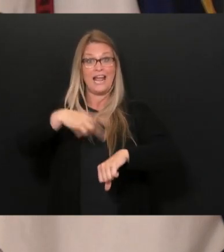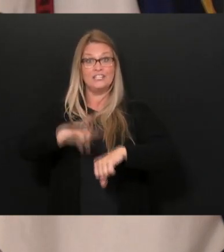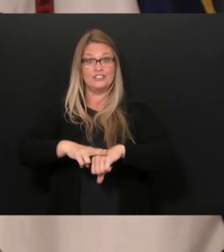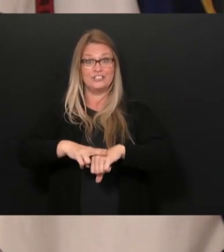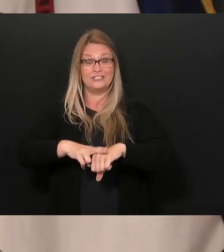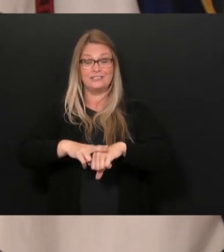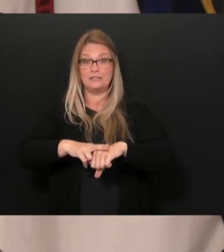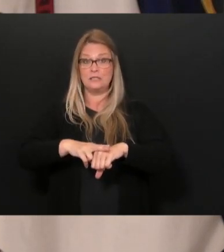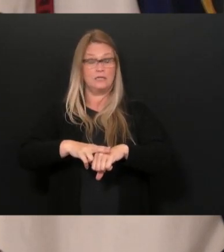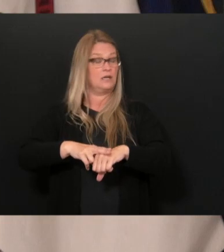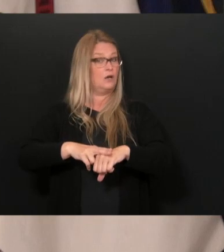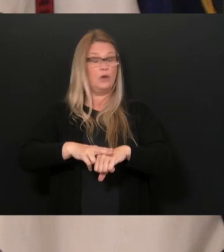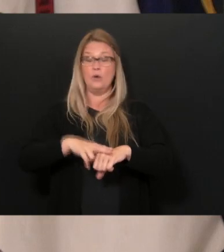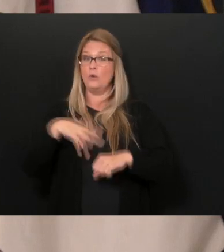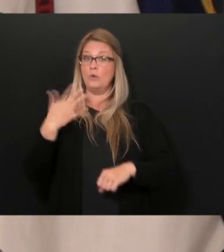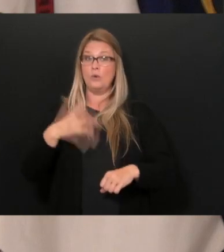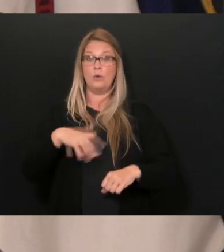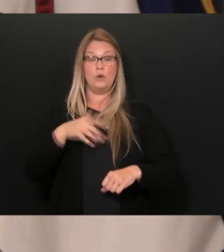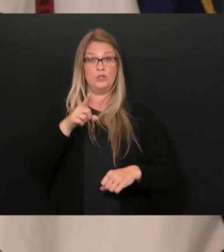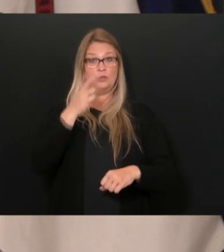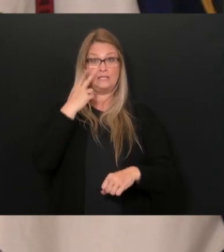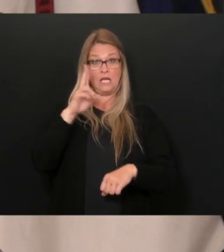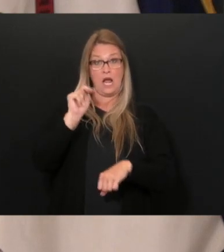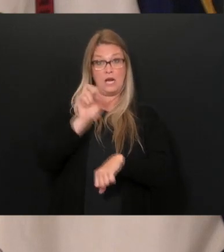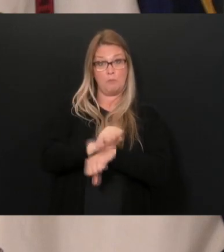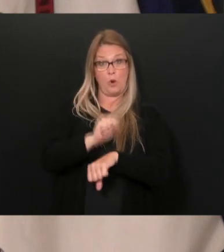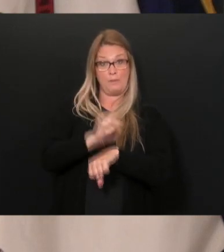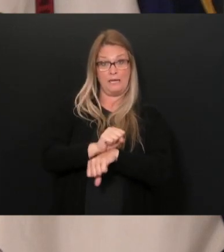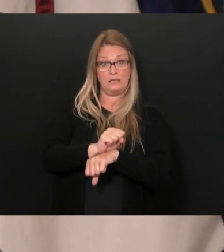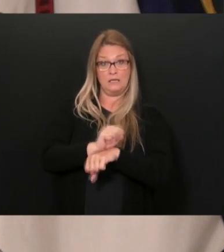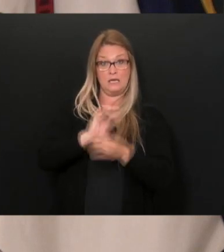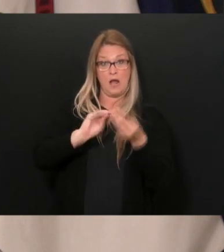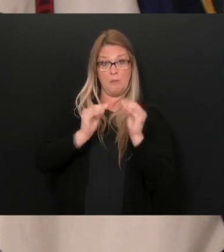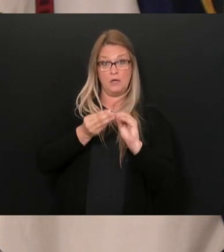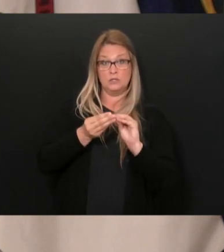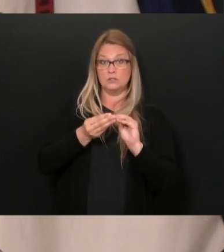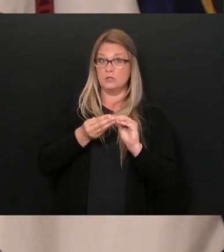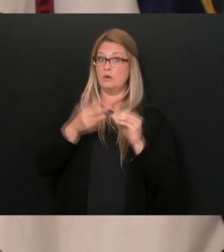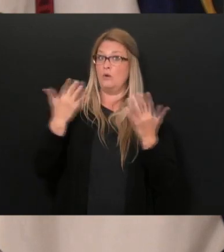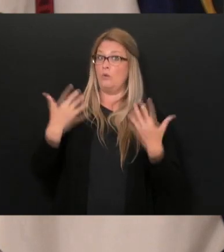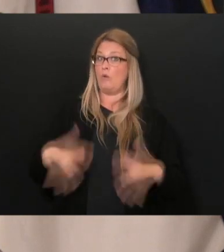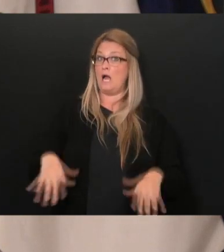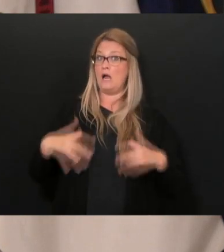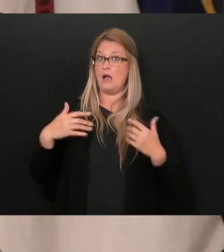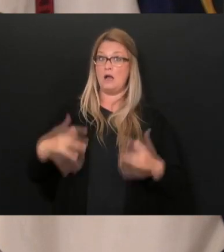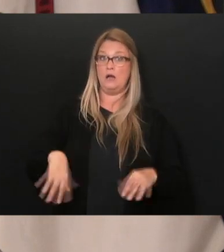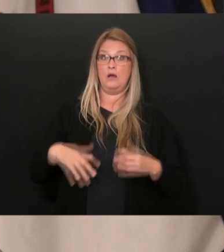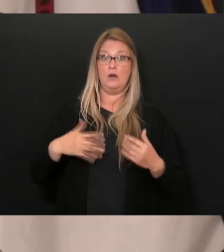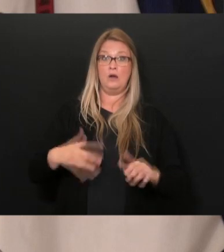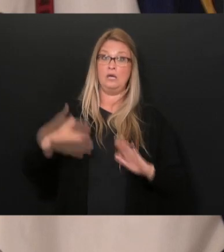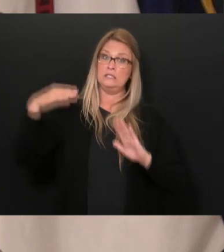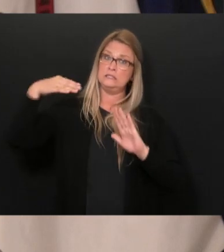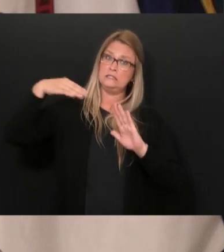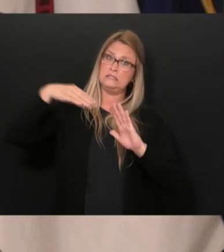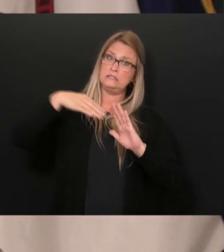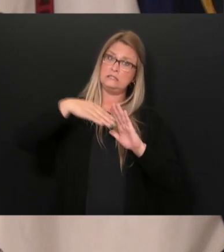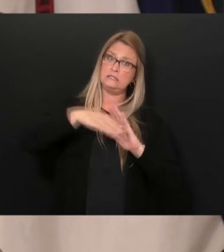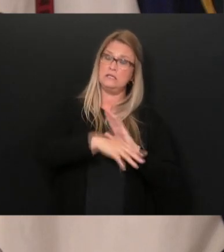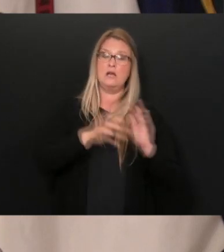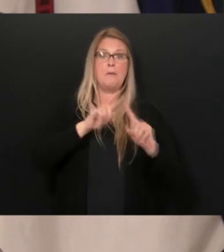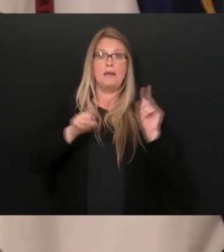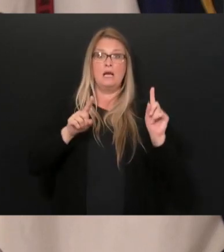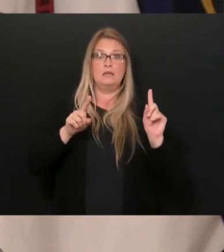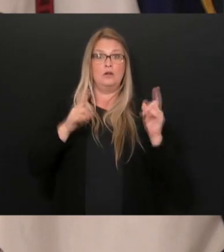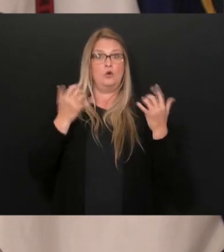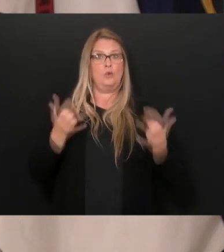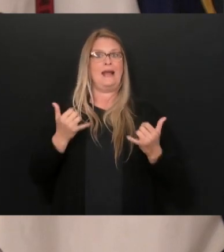cannot afford, if you'll watch the unemployment rate, we're rivaling the Depression right now, if not exceeding it. But